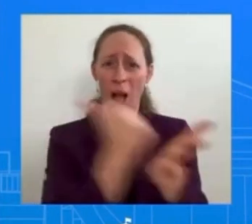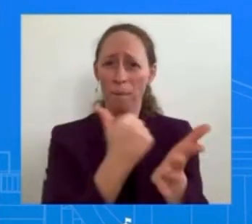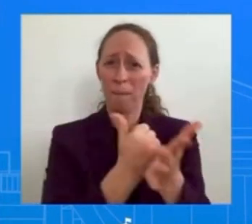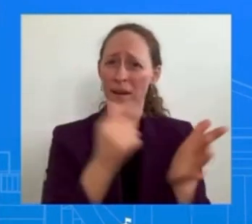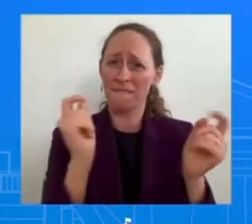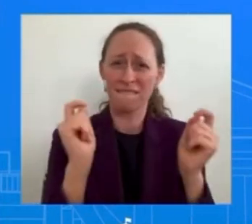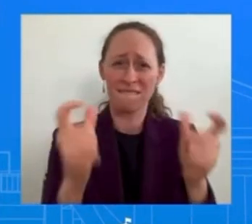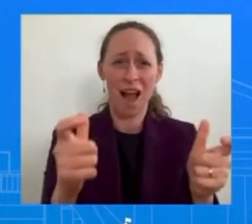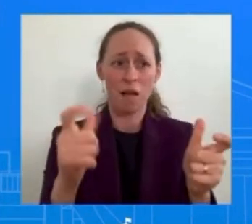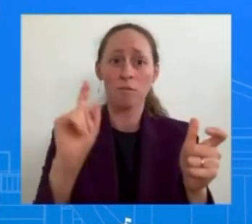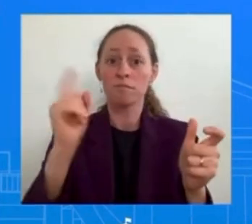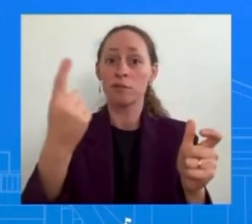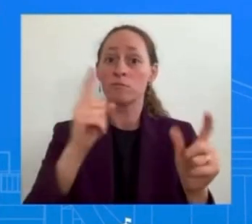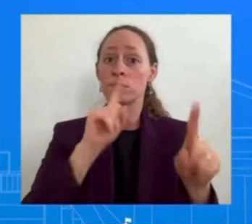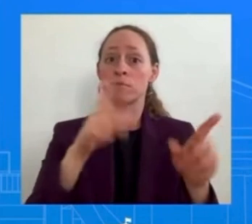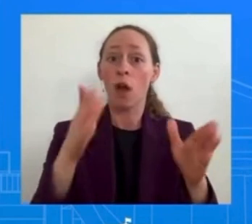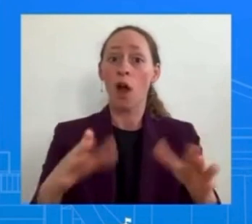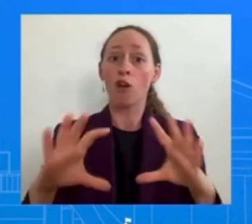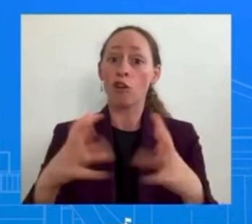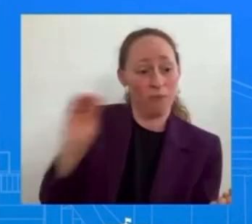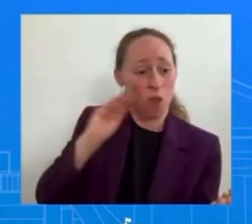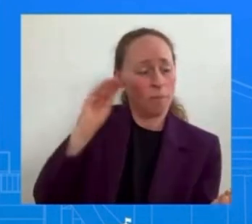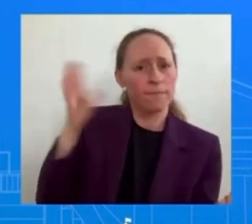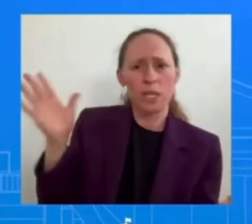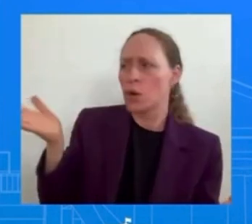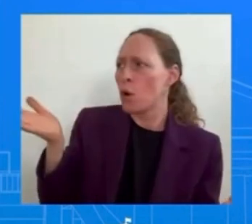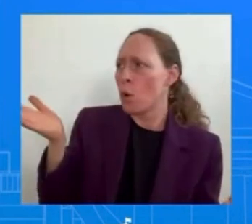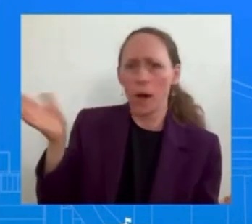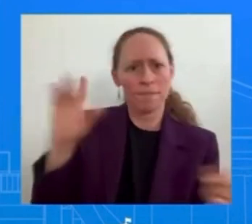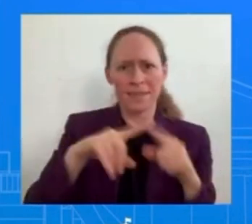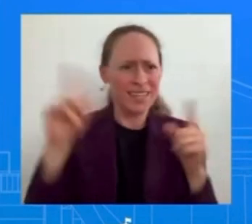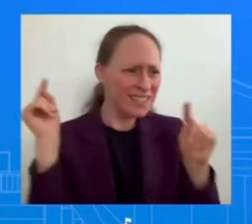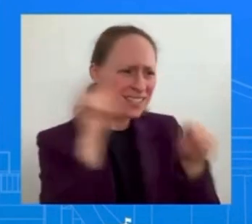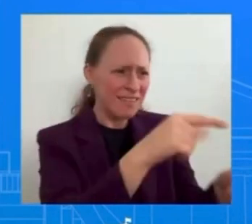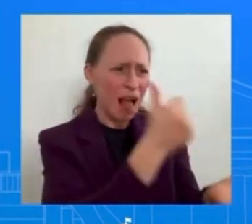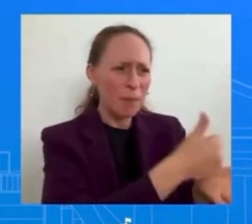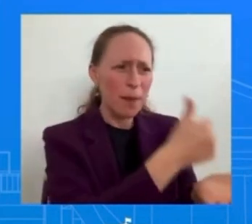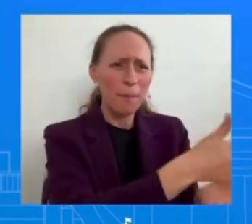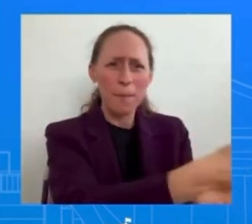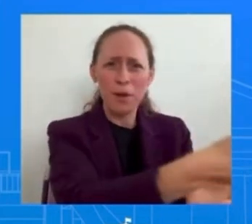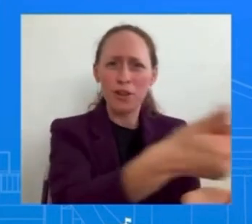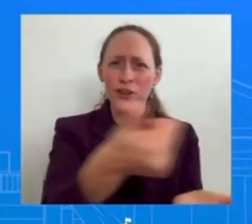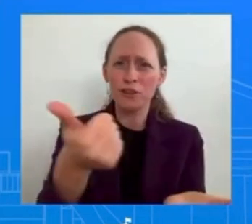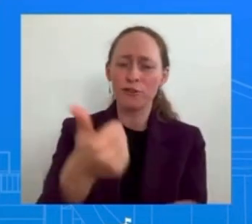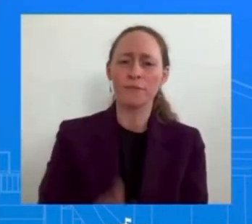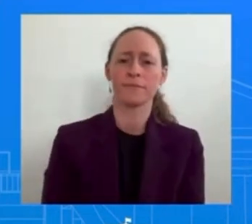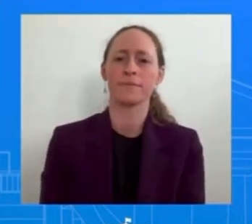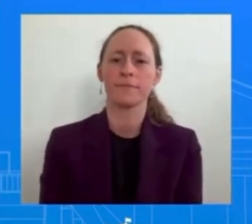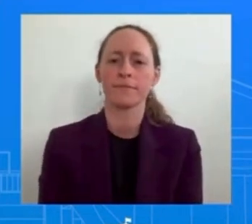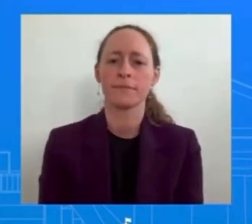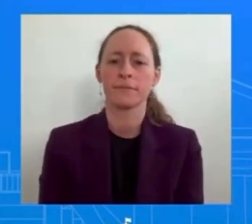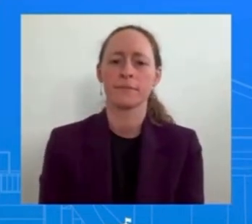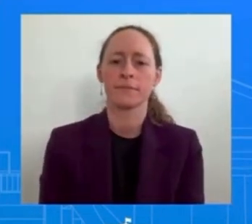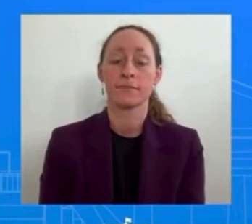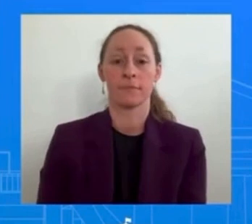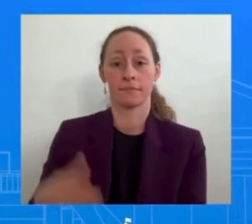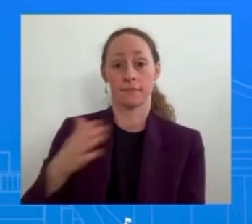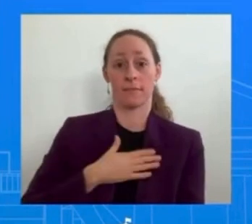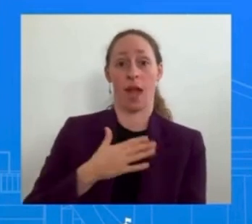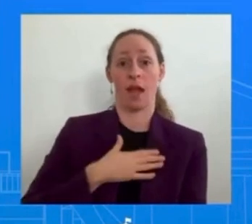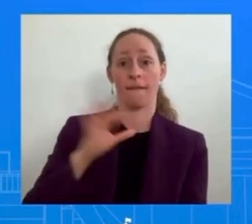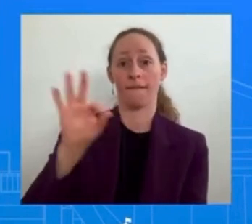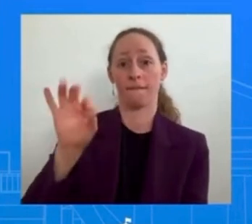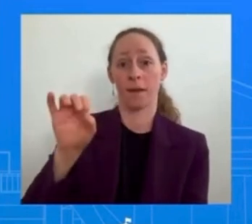safety. Now, it's important to remember rescue teams are working closely with the state to help account for those who are still